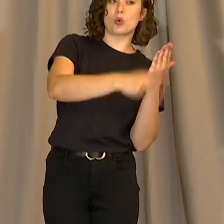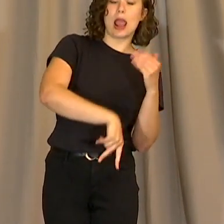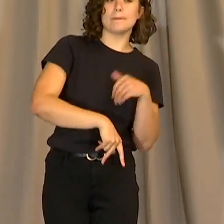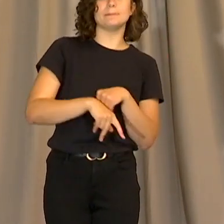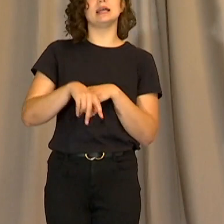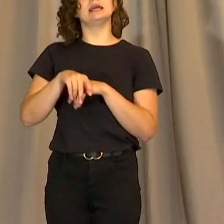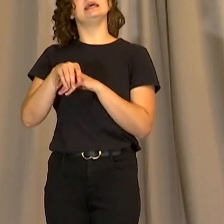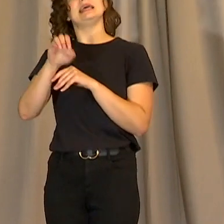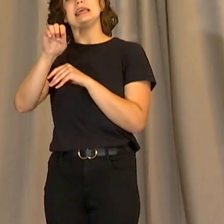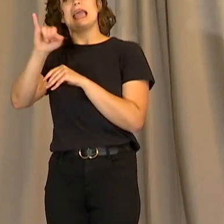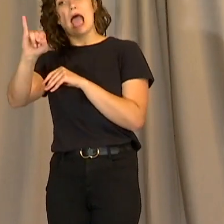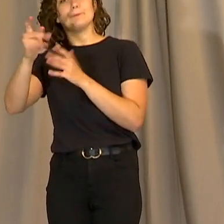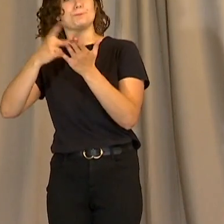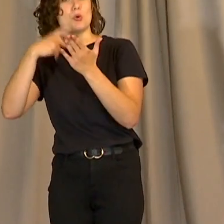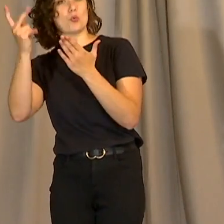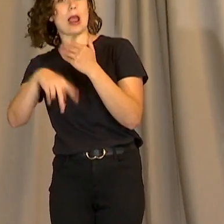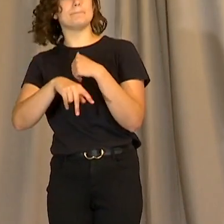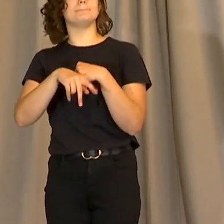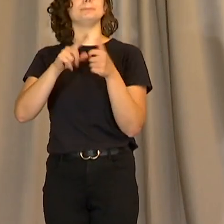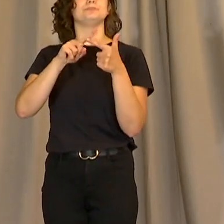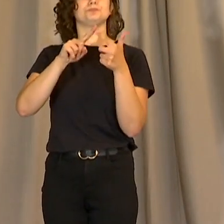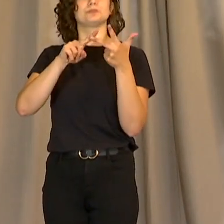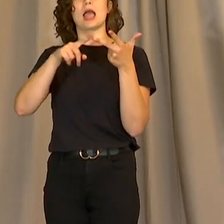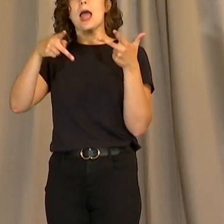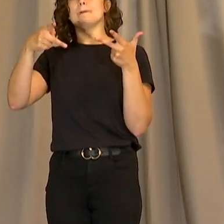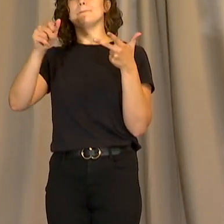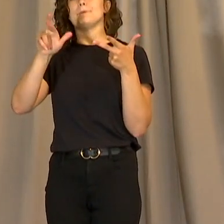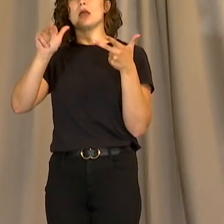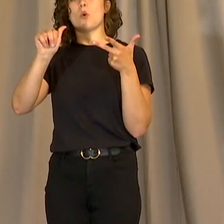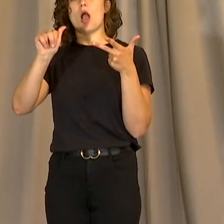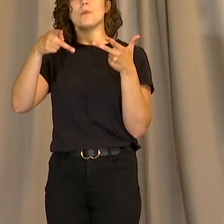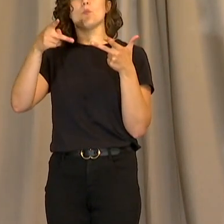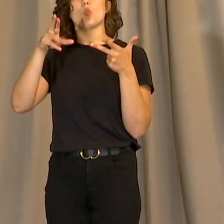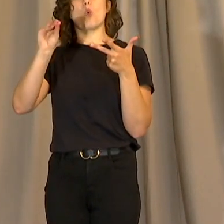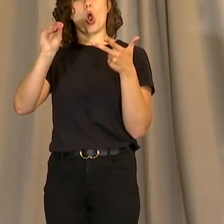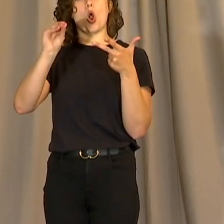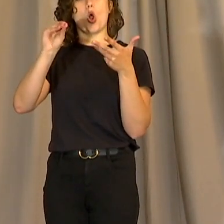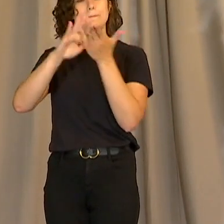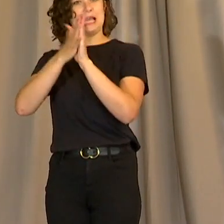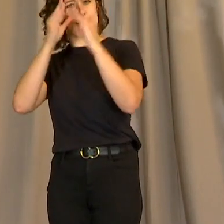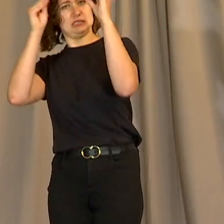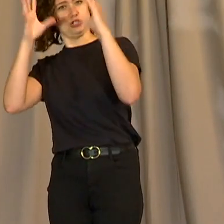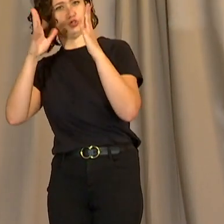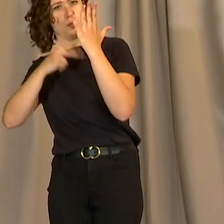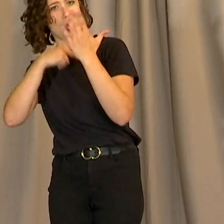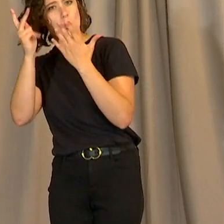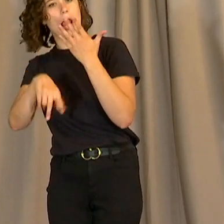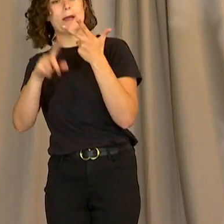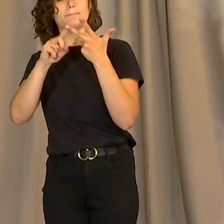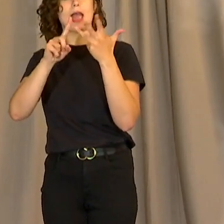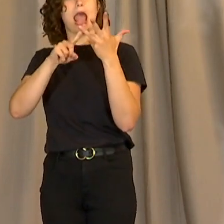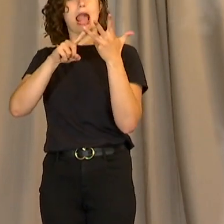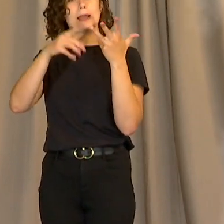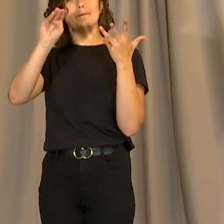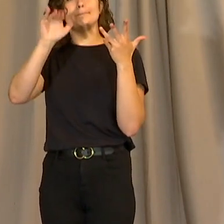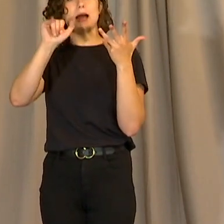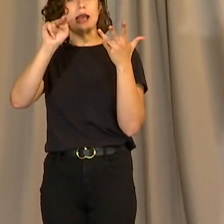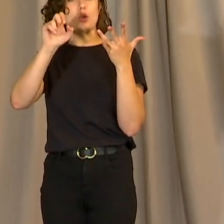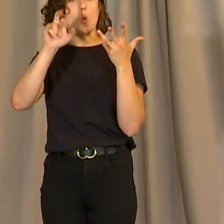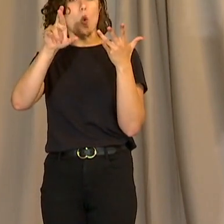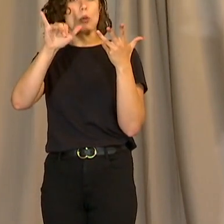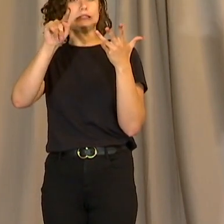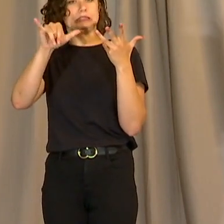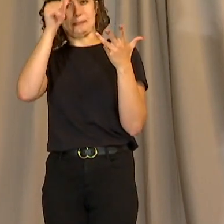and ours are minority men and women, the intersectionality, and